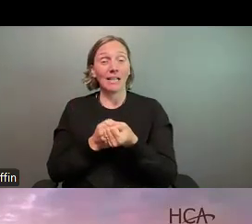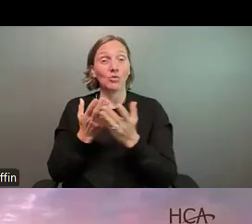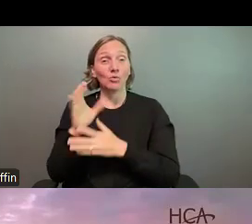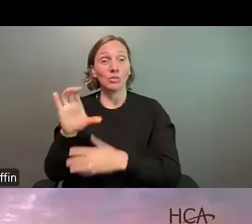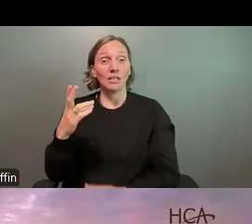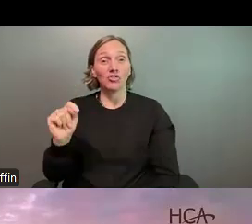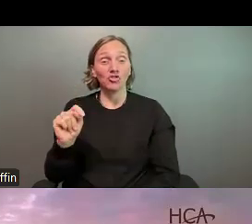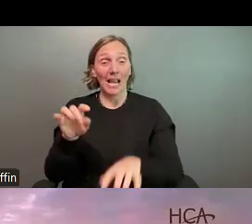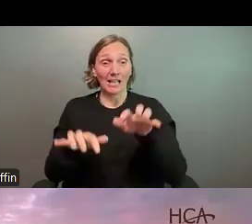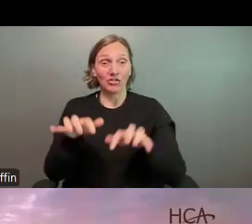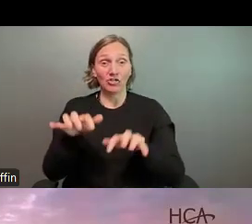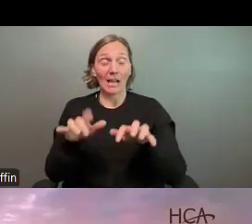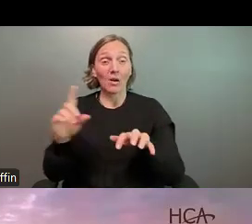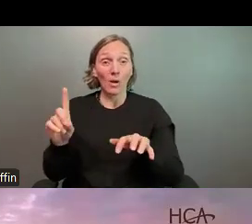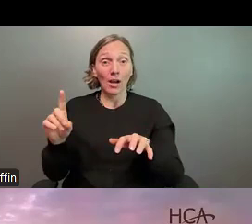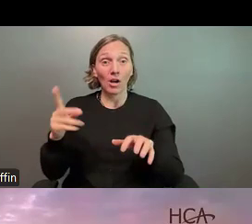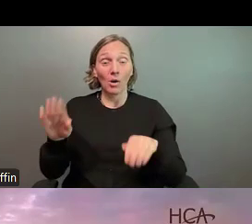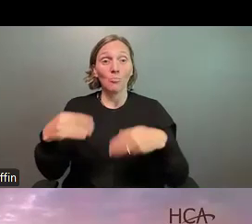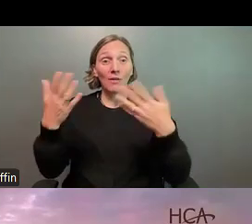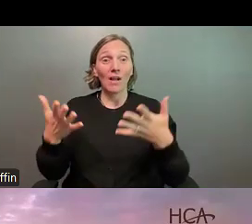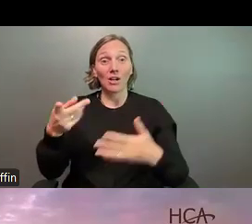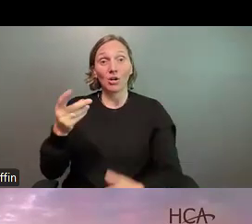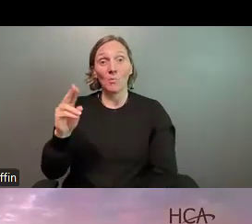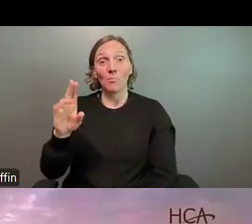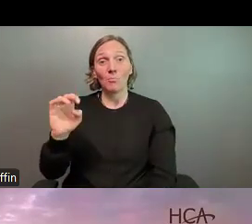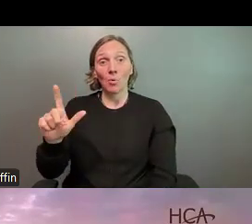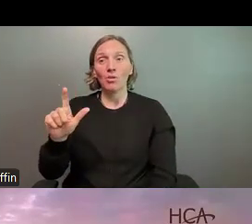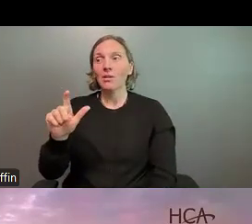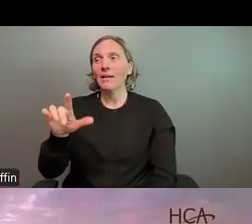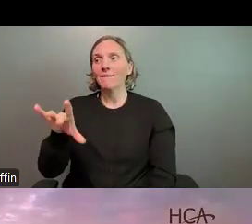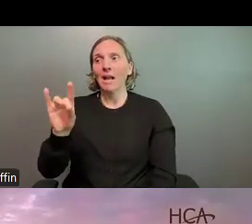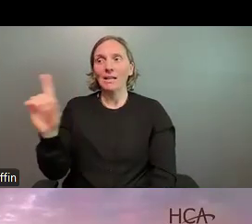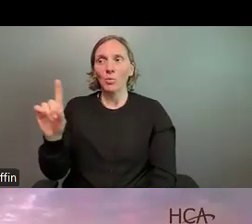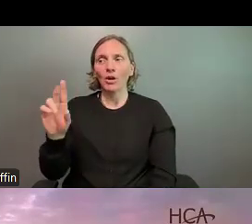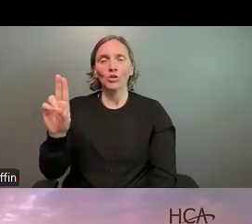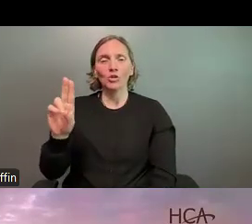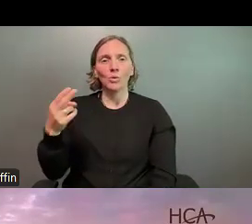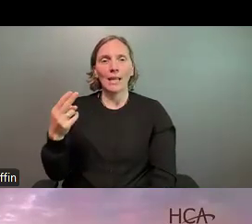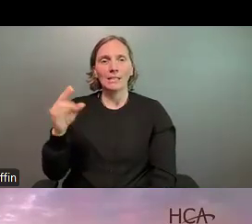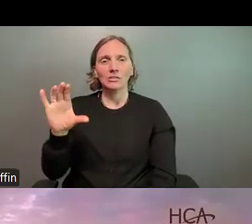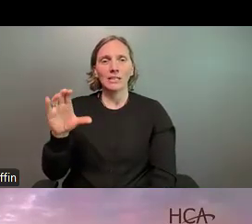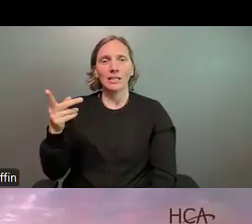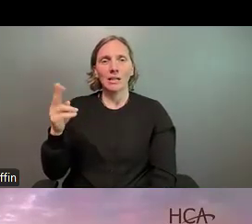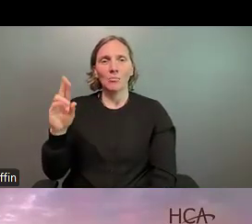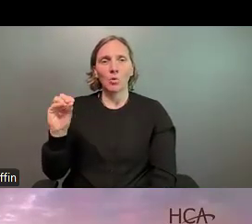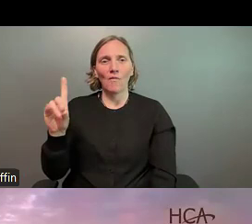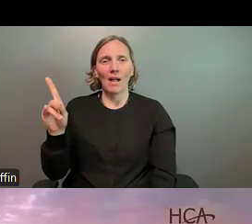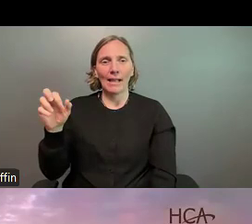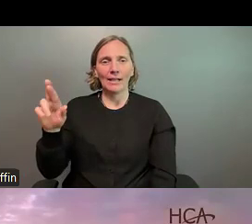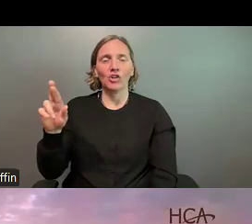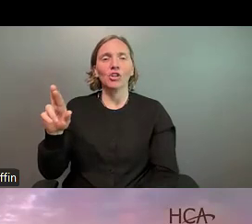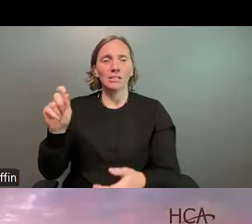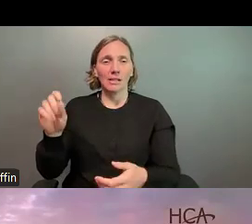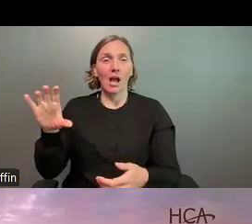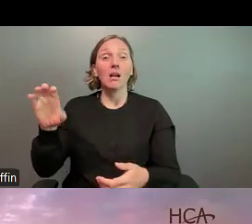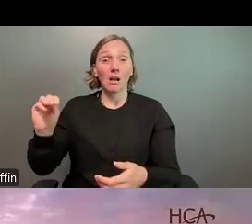provider portal, and the provider portal can be found on hcprovider.com. Our community plan has